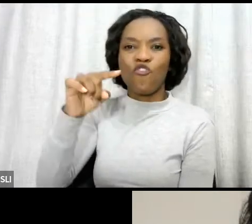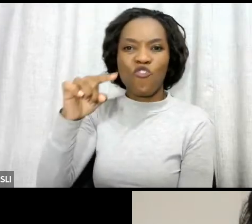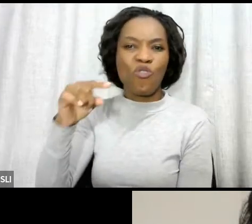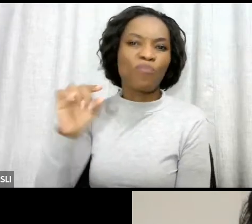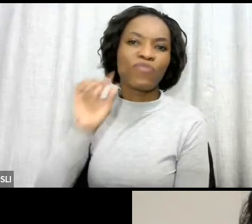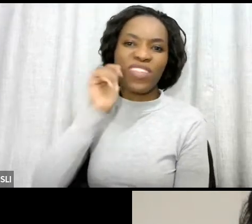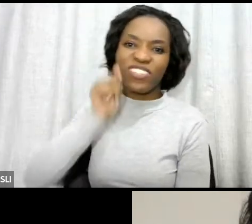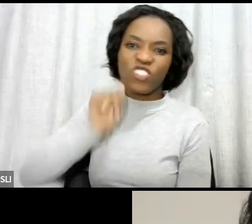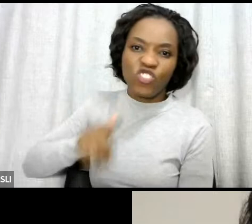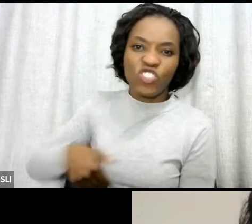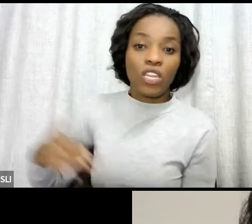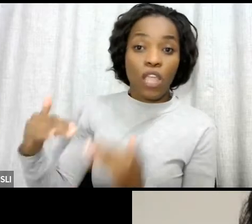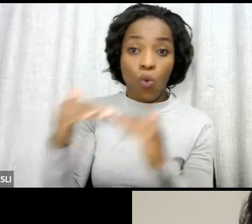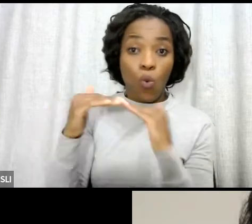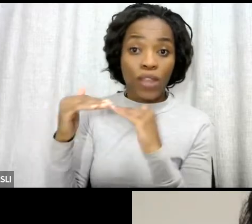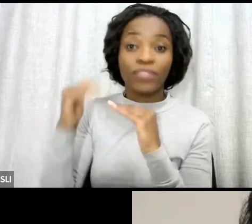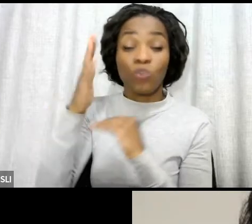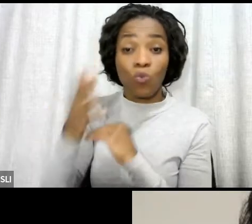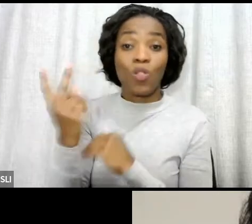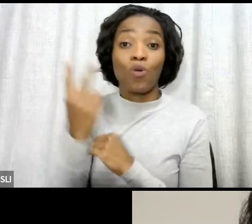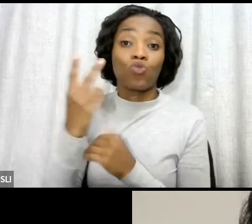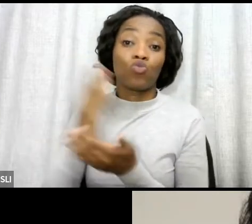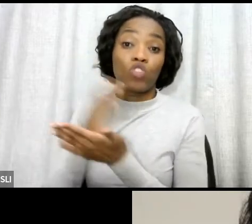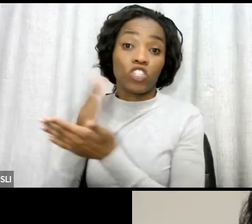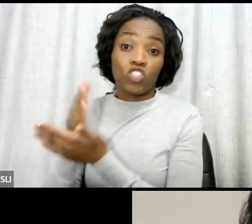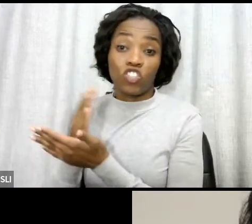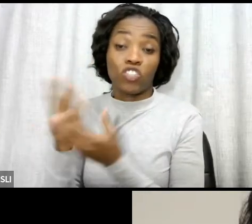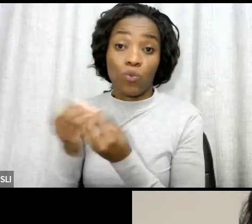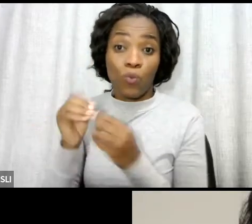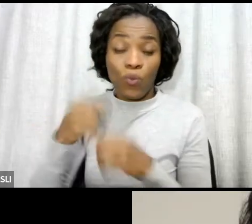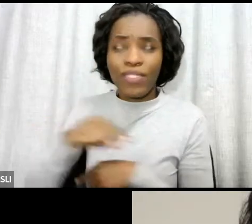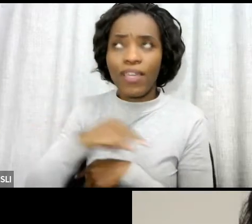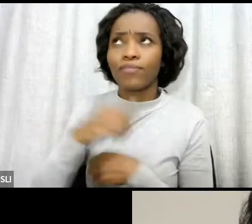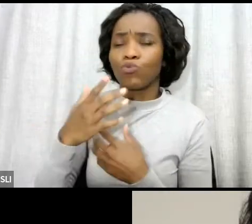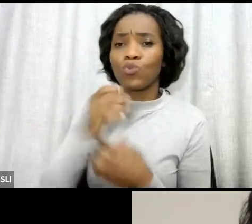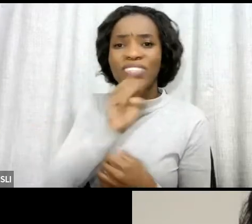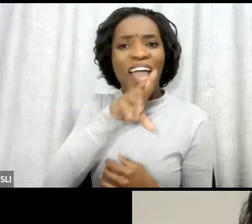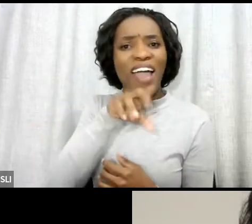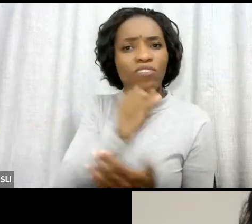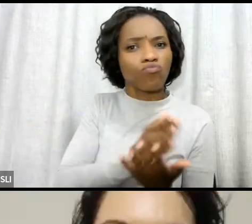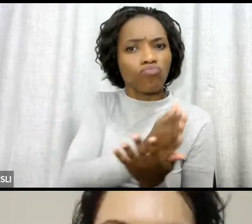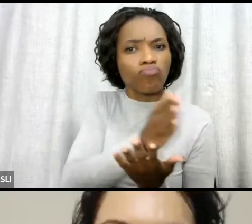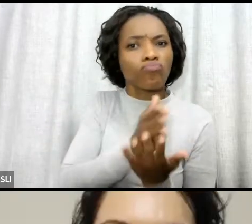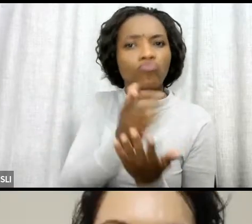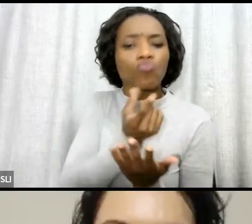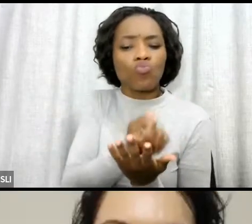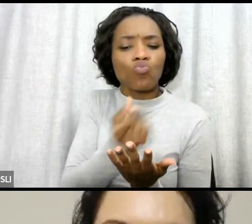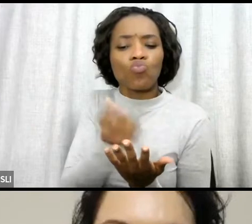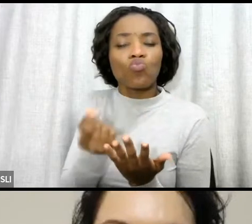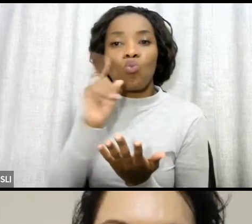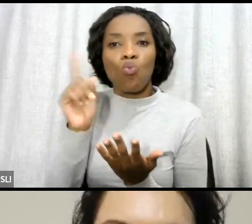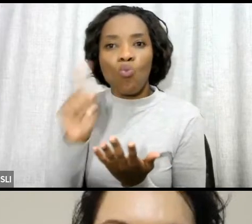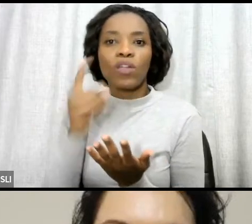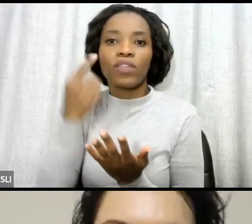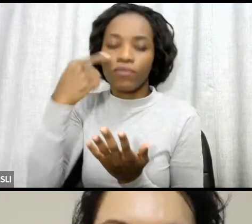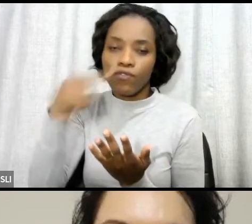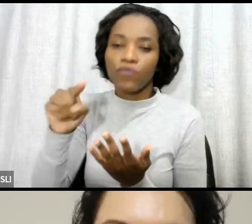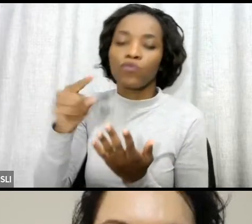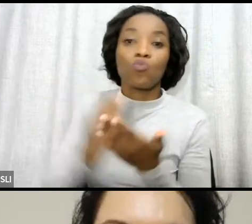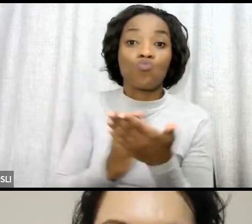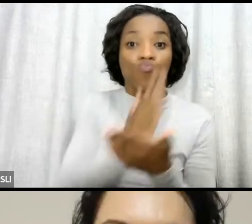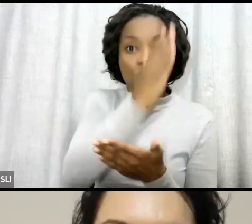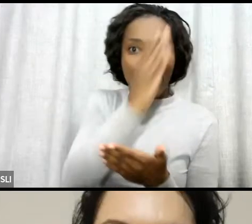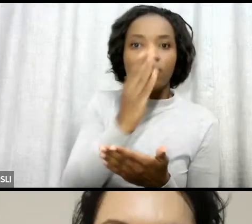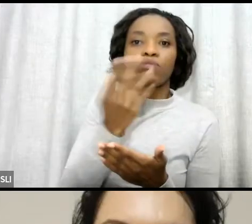come and share with us as well some initiatives that SARS is doing to advance the rights and obligations